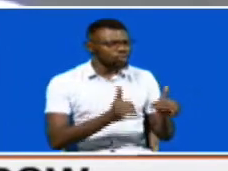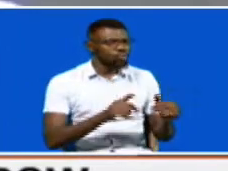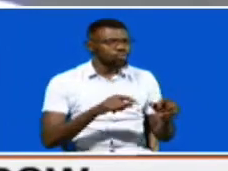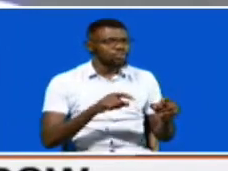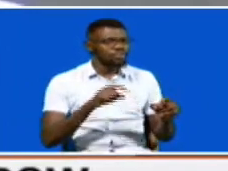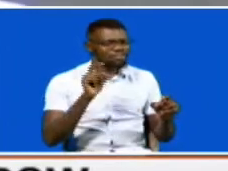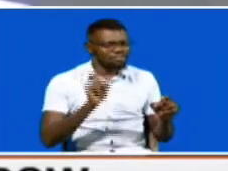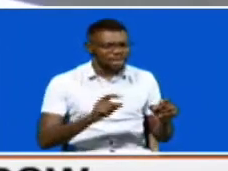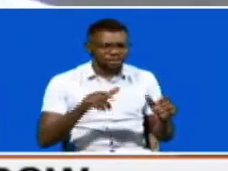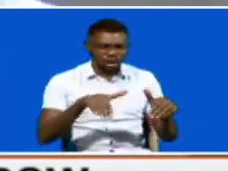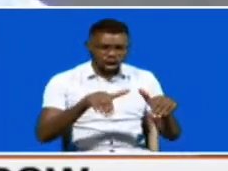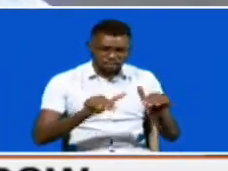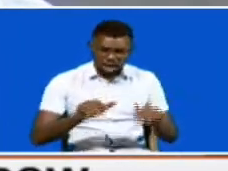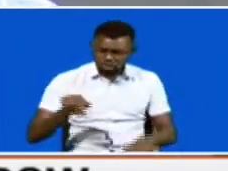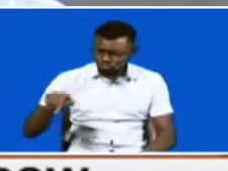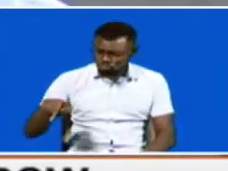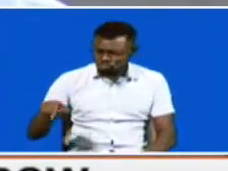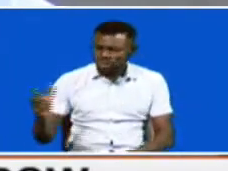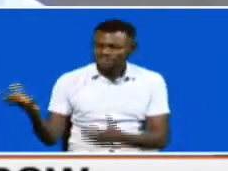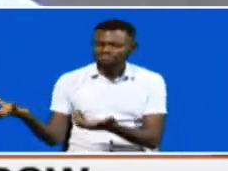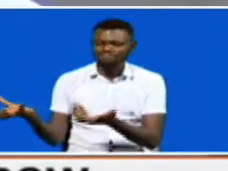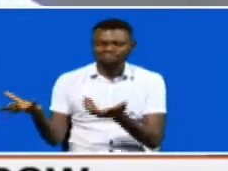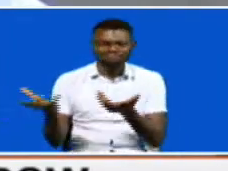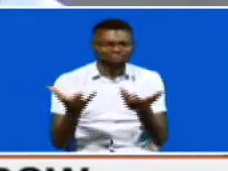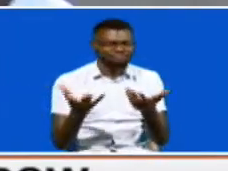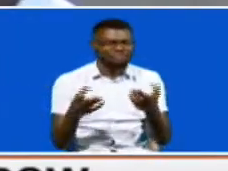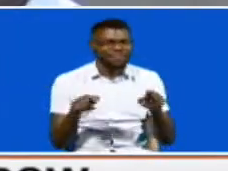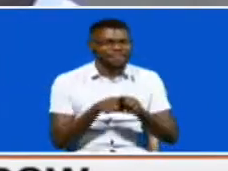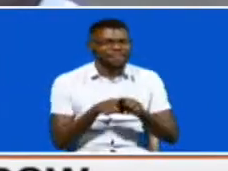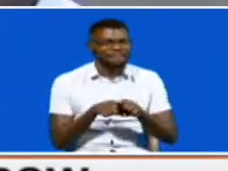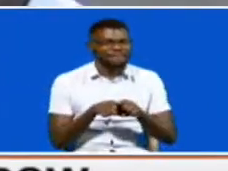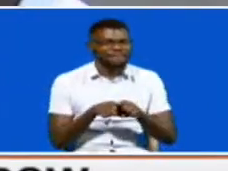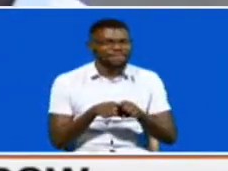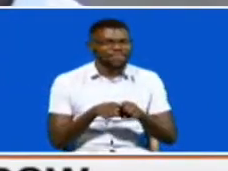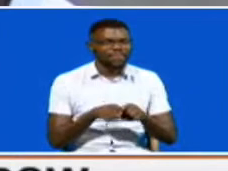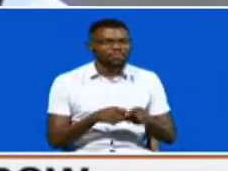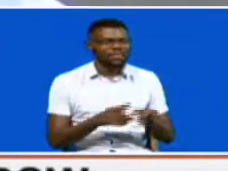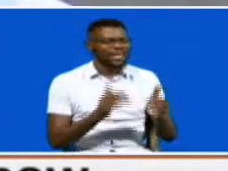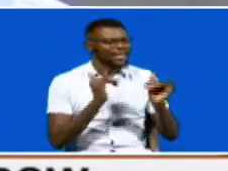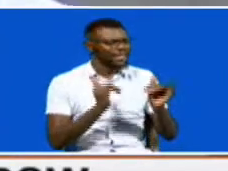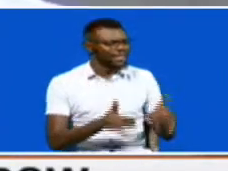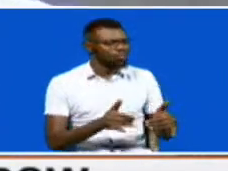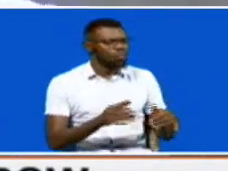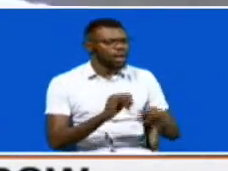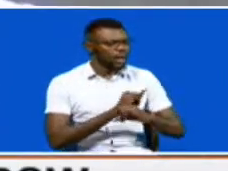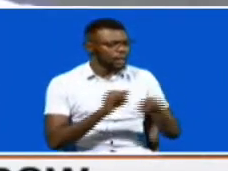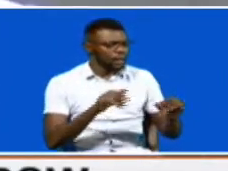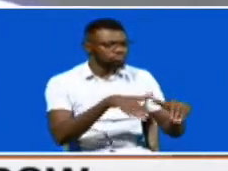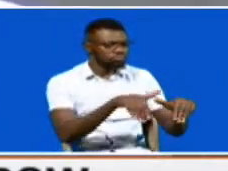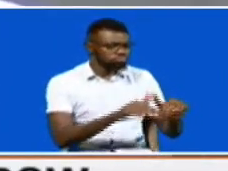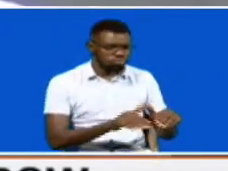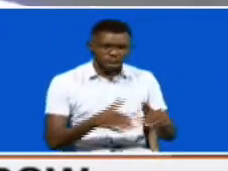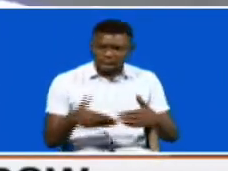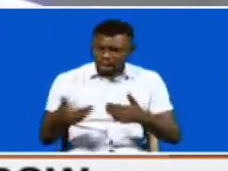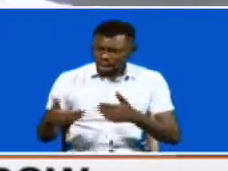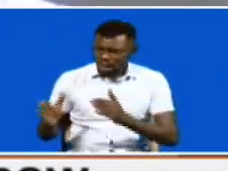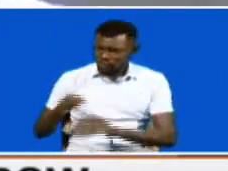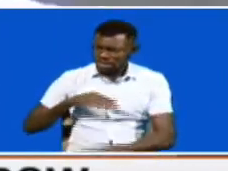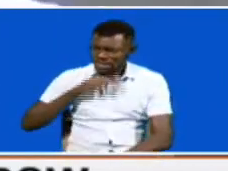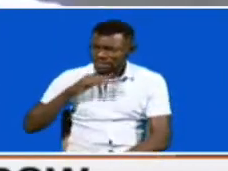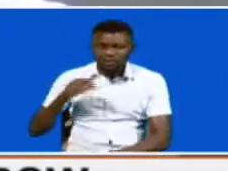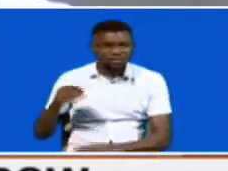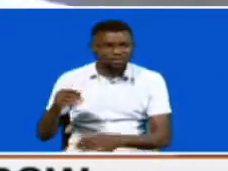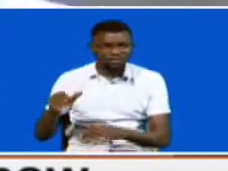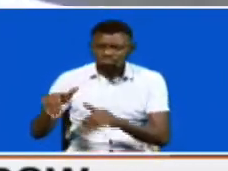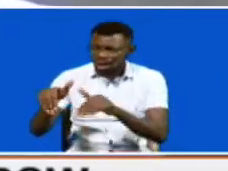Mchanga wa kila kaburi, tuende naye pale tutakwenda. Tena tutatengeneza kaburi nyingine, hatuwezi kuwaga tufua. Kwa